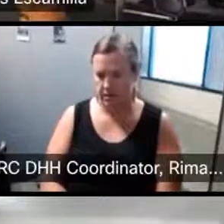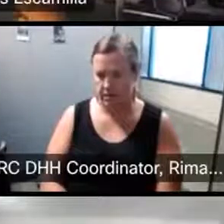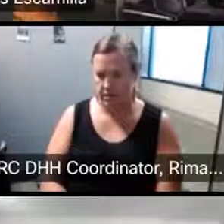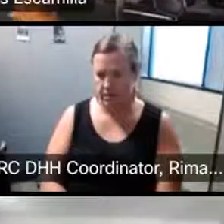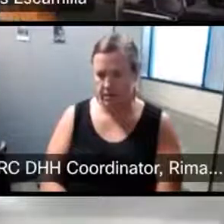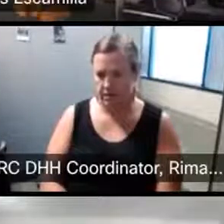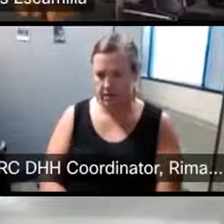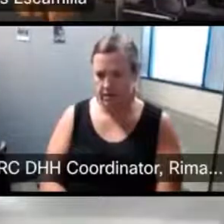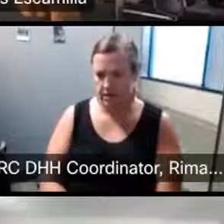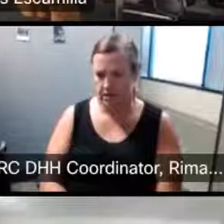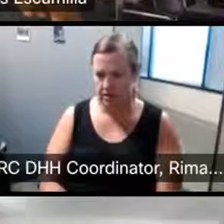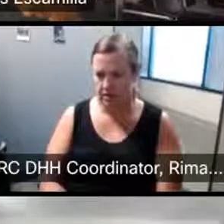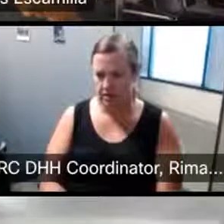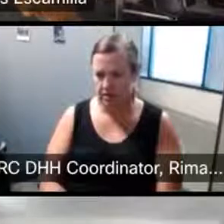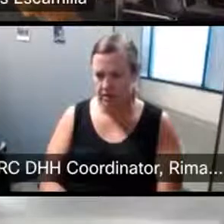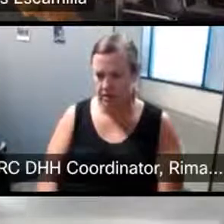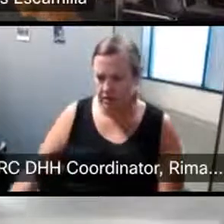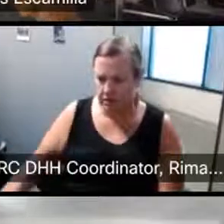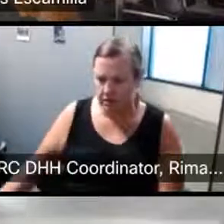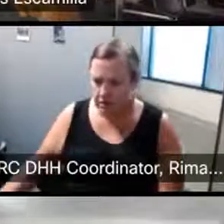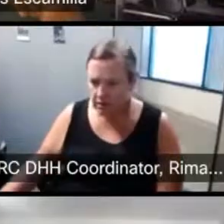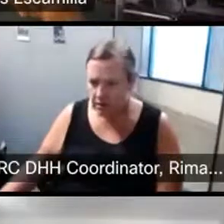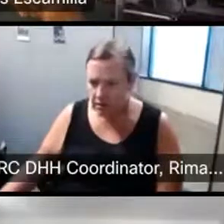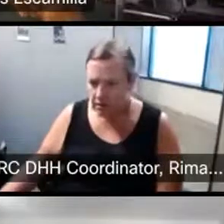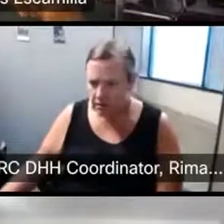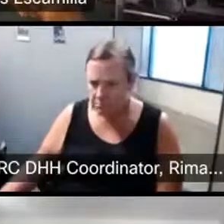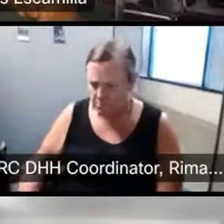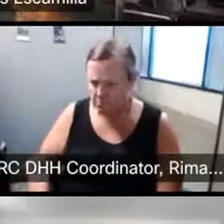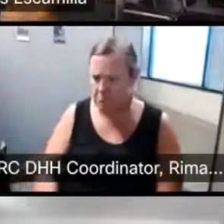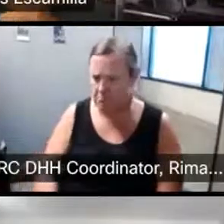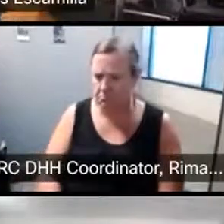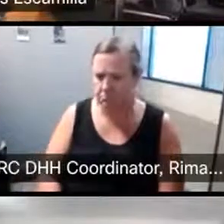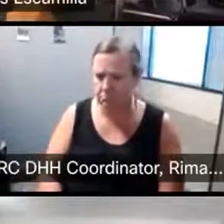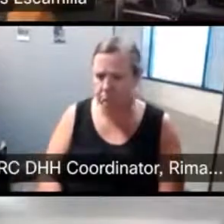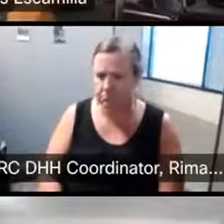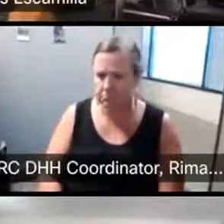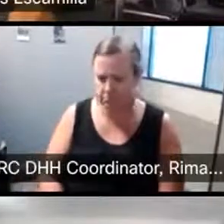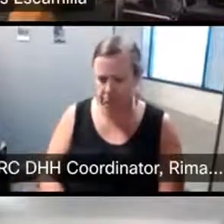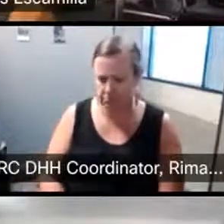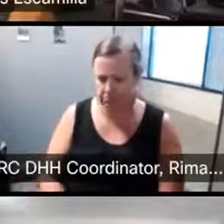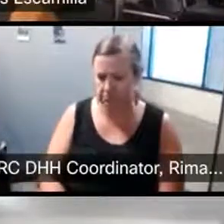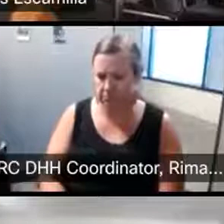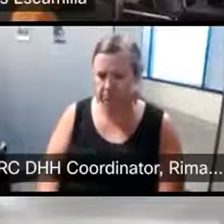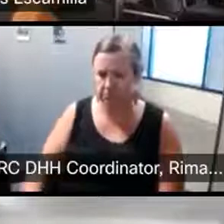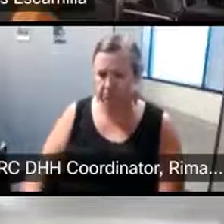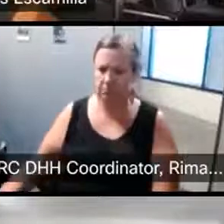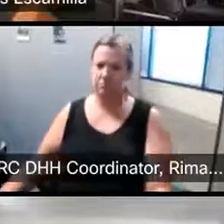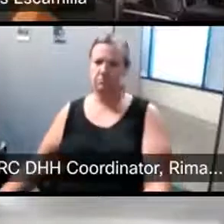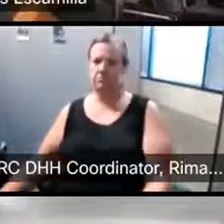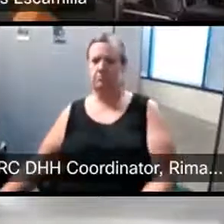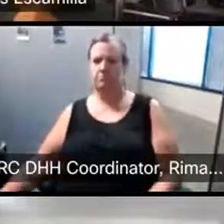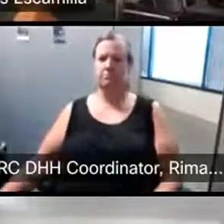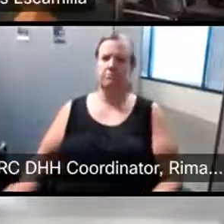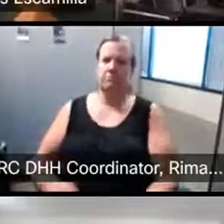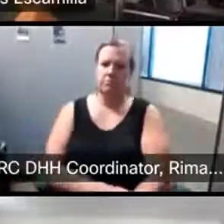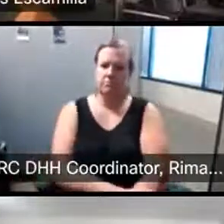another meeting with more statewide California folks, and no one has received the survey dollars at this particular point. Okay. That I